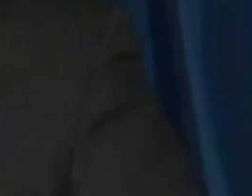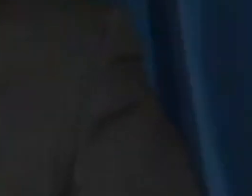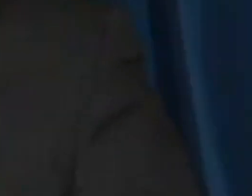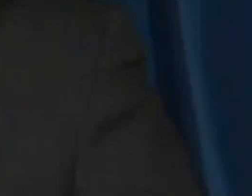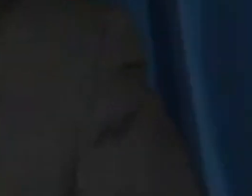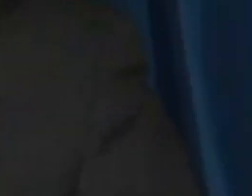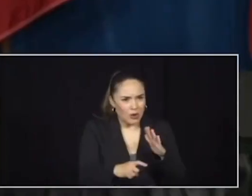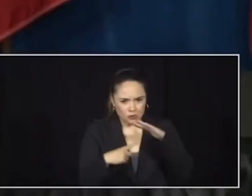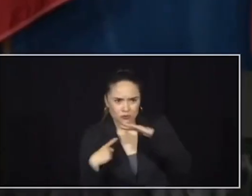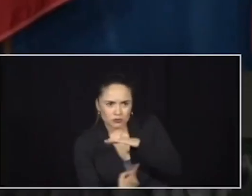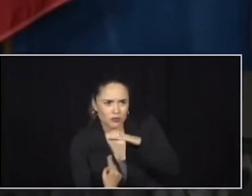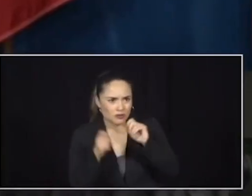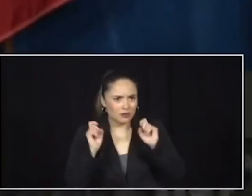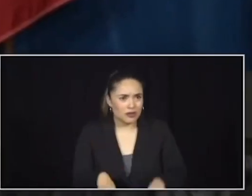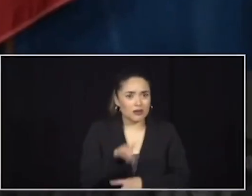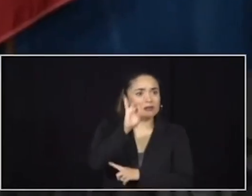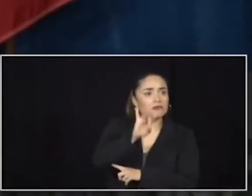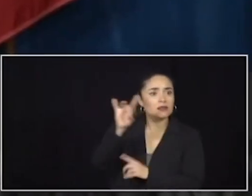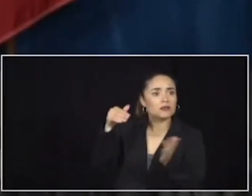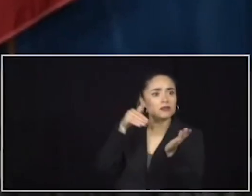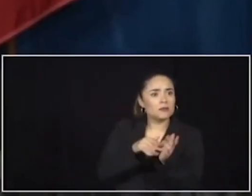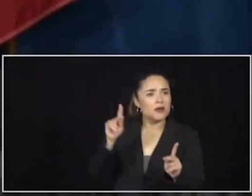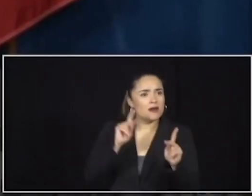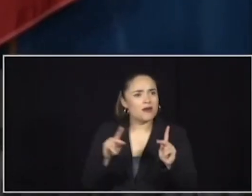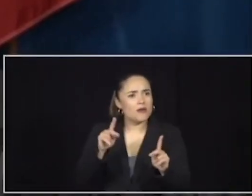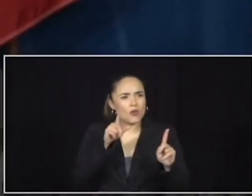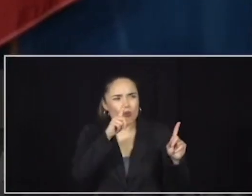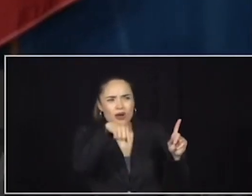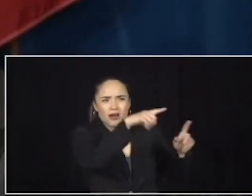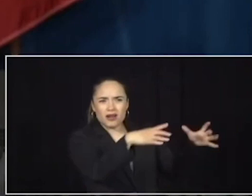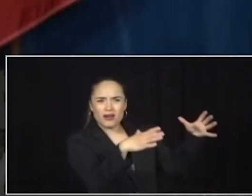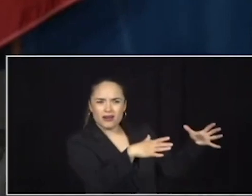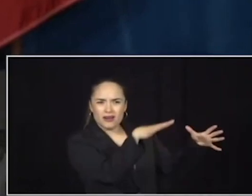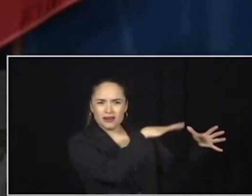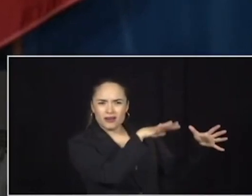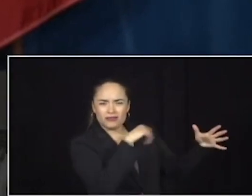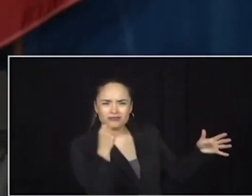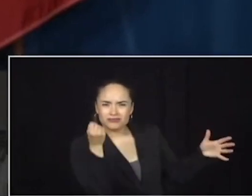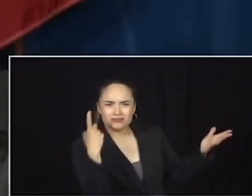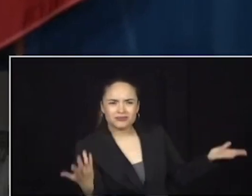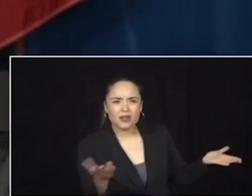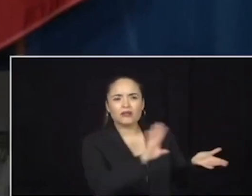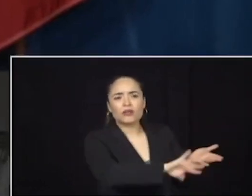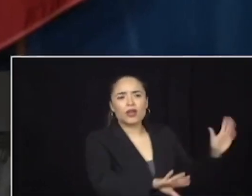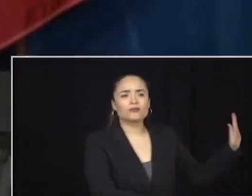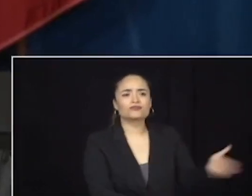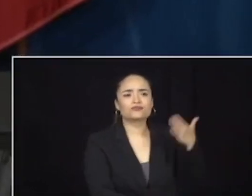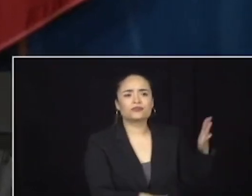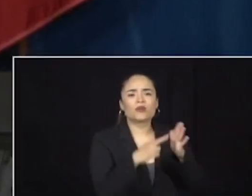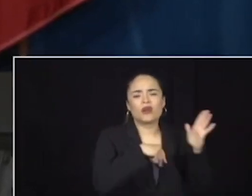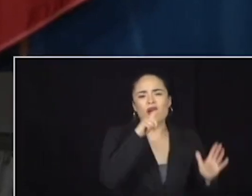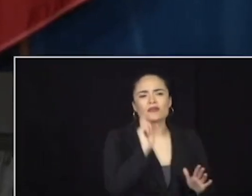Timmy's, good for you. And finally, there's the seemingly random story of a kid named Arthur that went